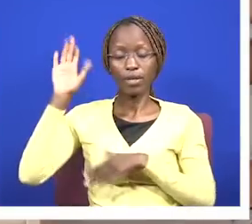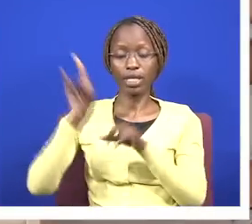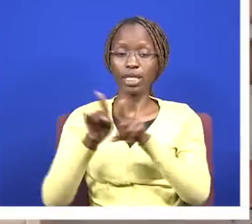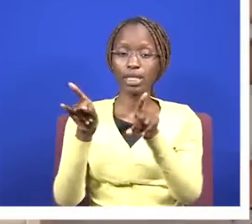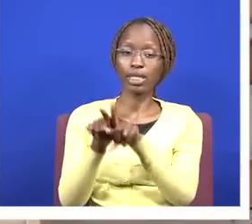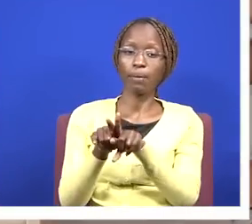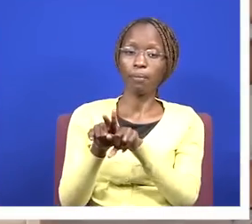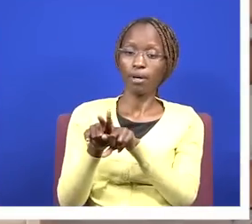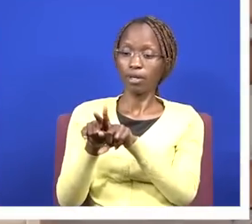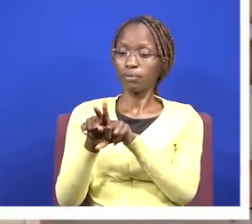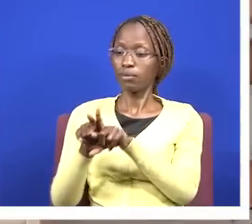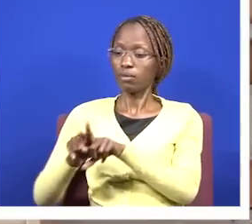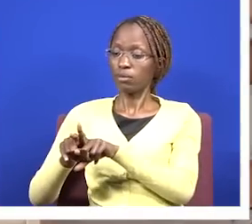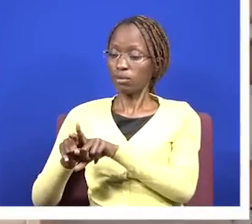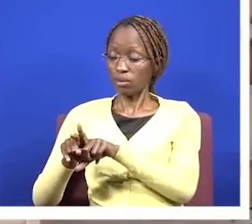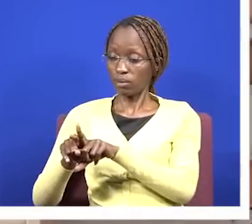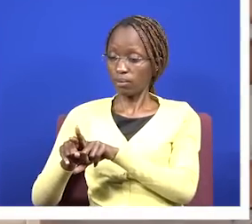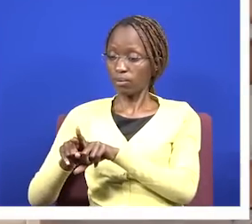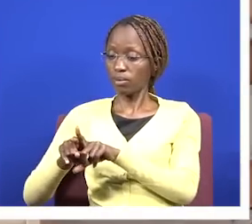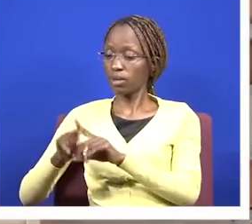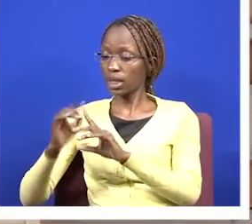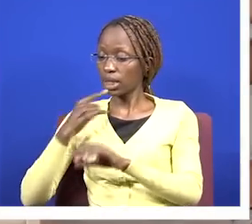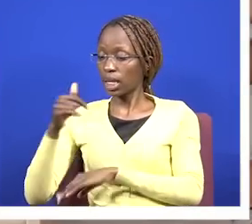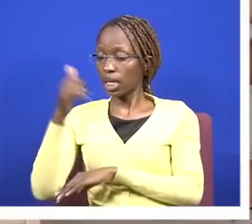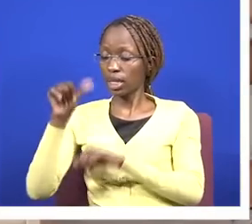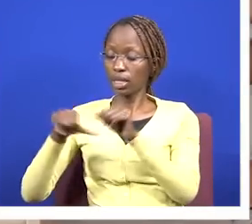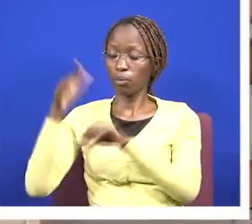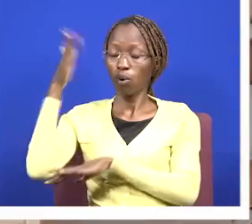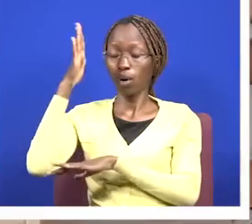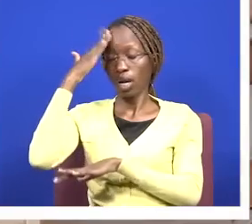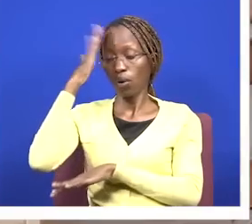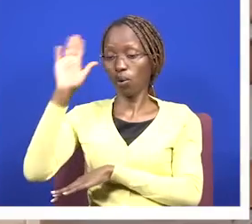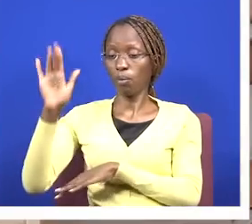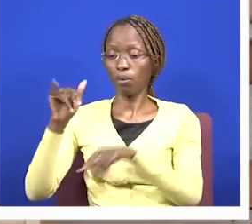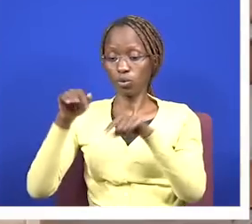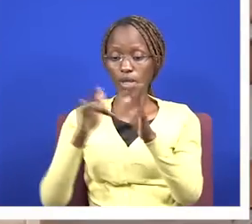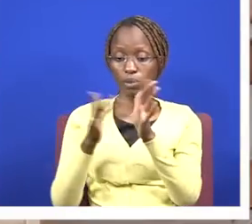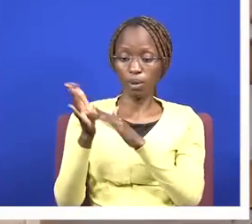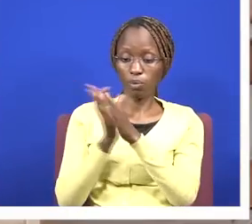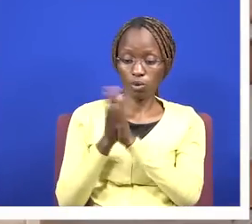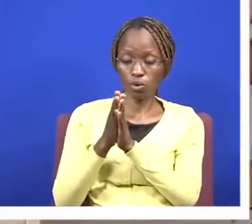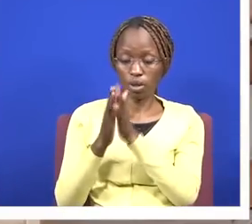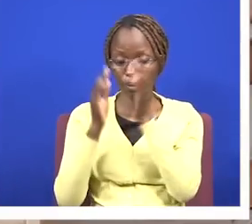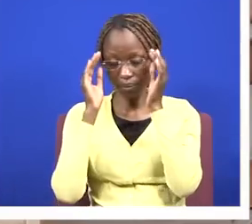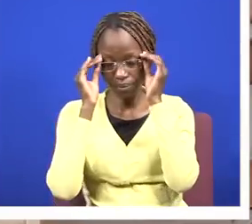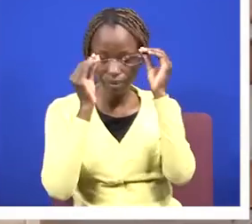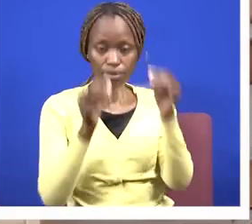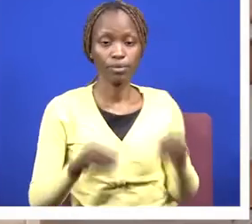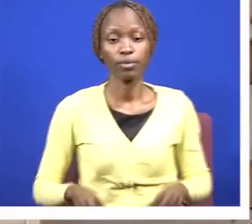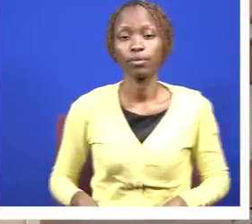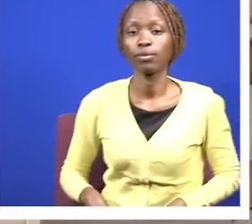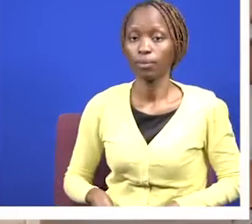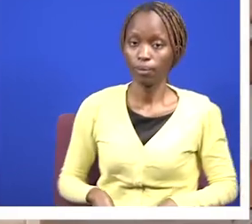can know him. Now, boys and girls, our Bible story in our lesson today